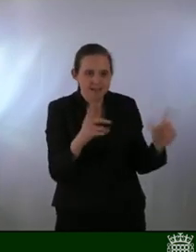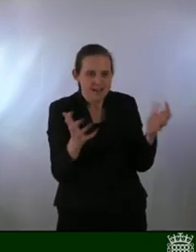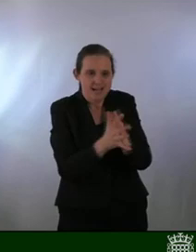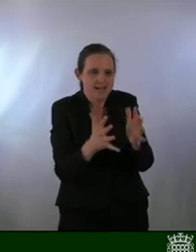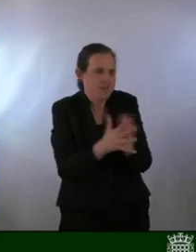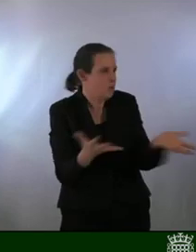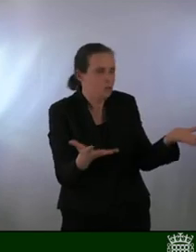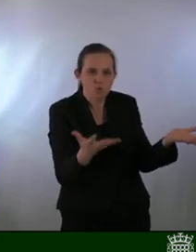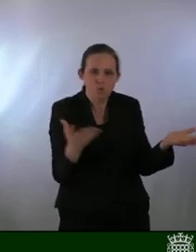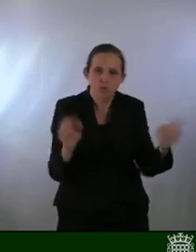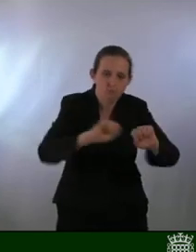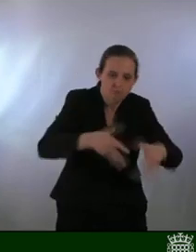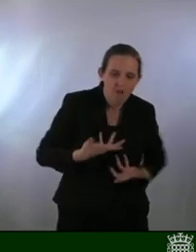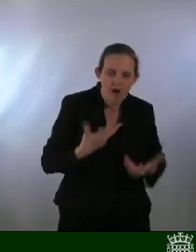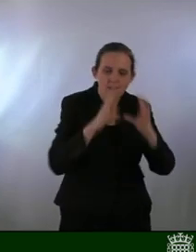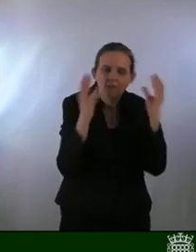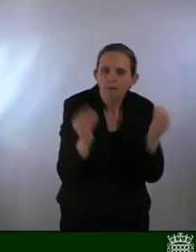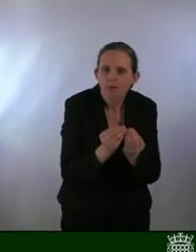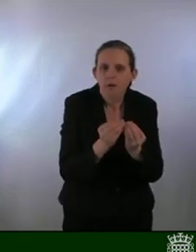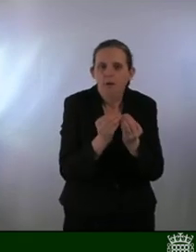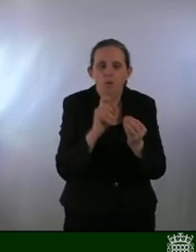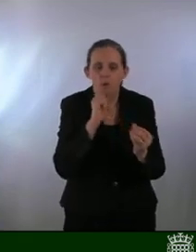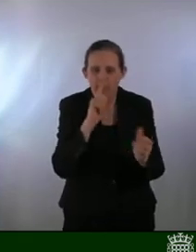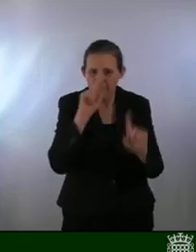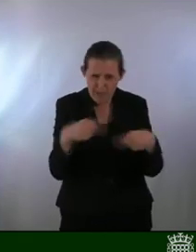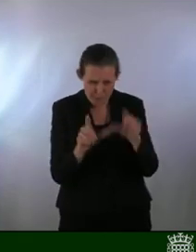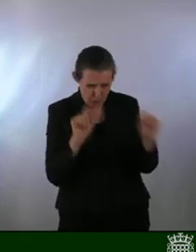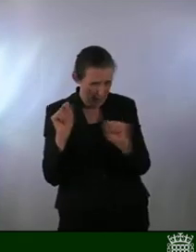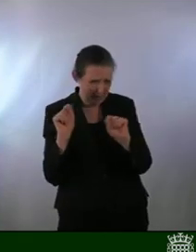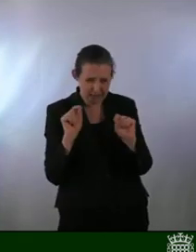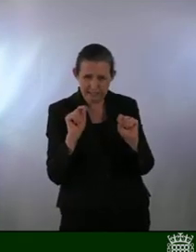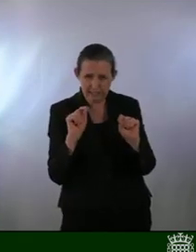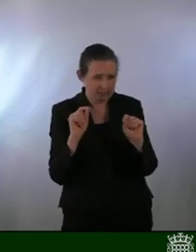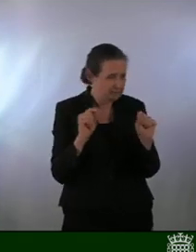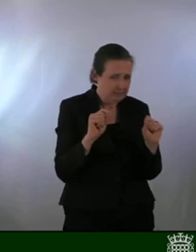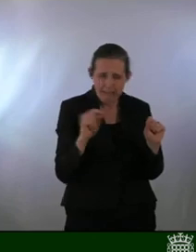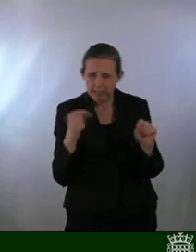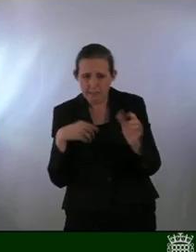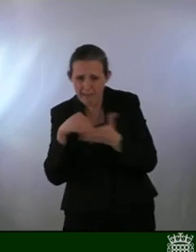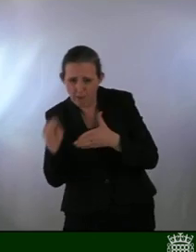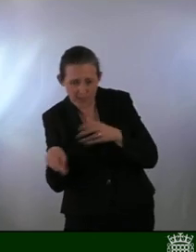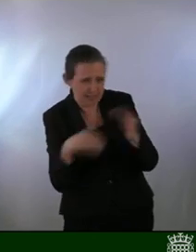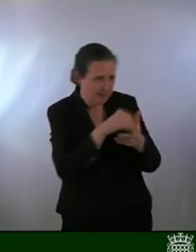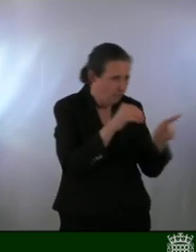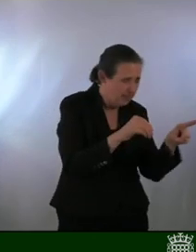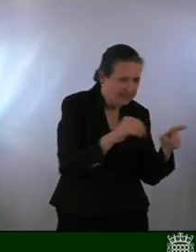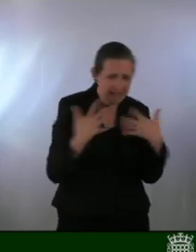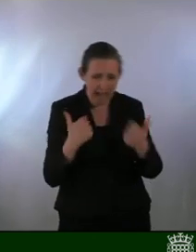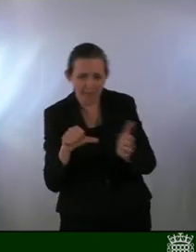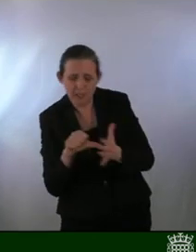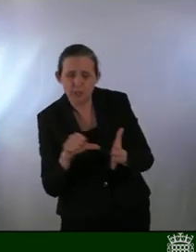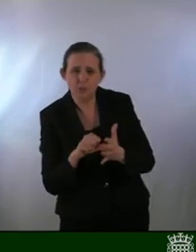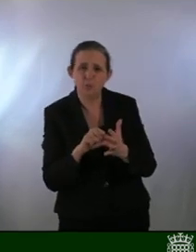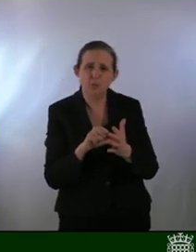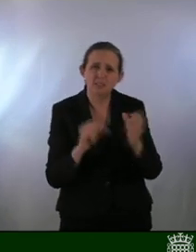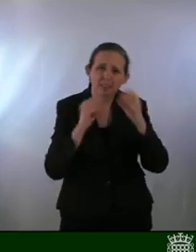impossible choices between hardship or health. From sick pay and lost earnings protection to universal credit changes to